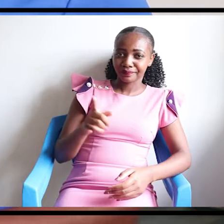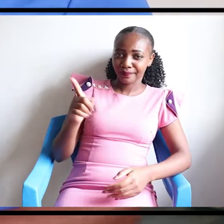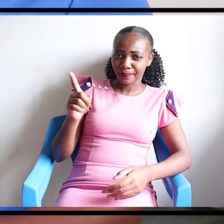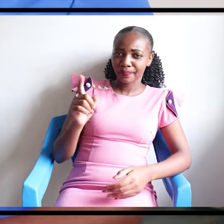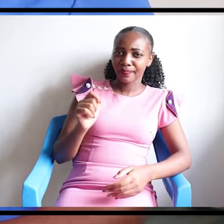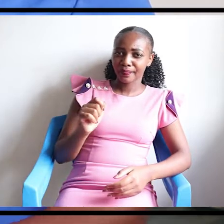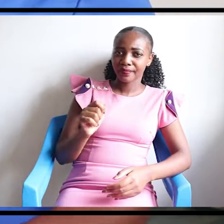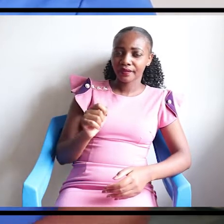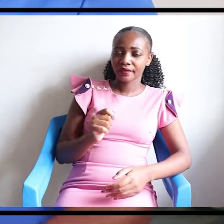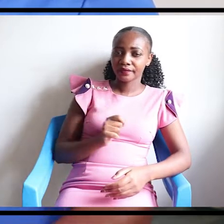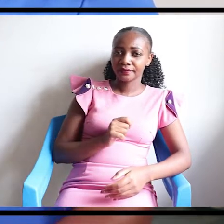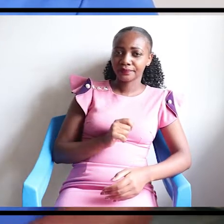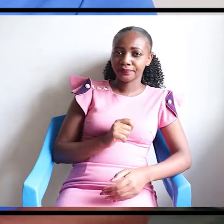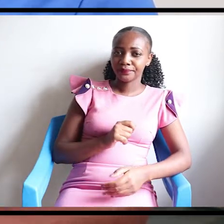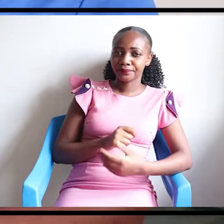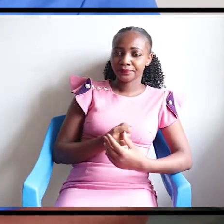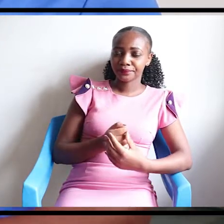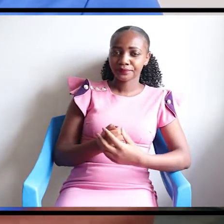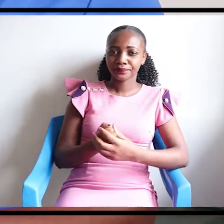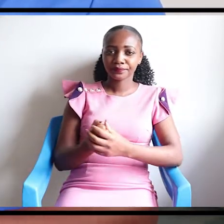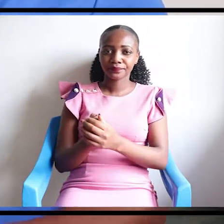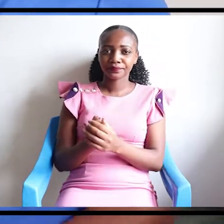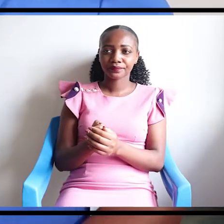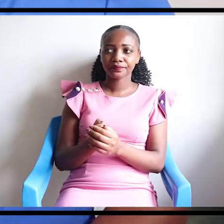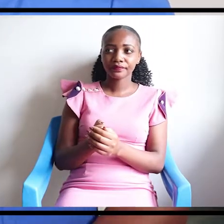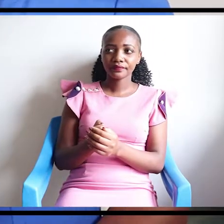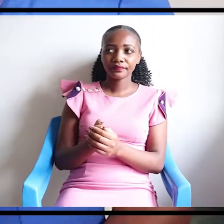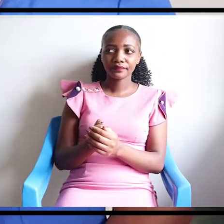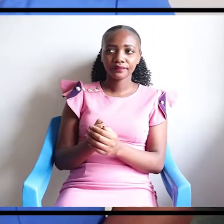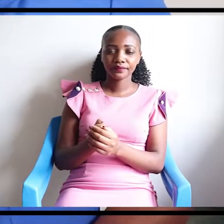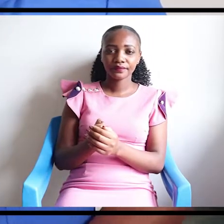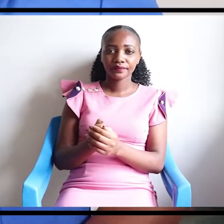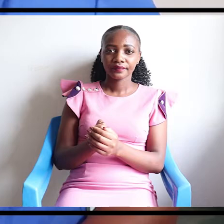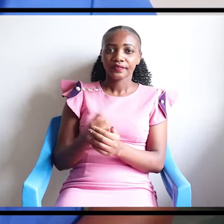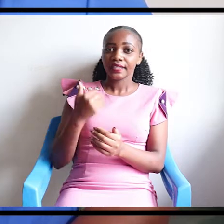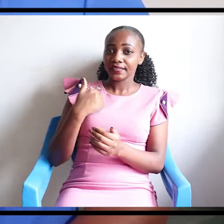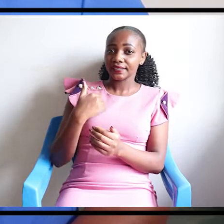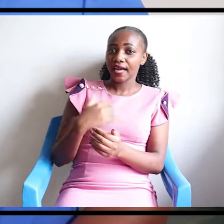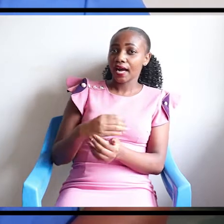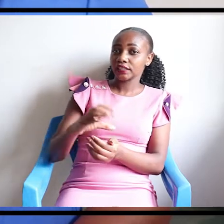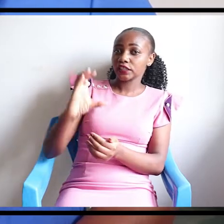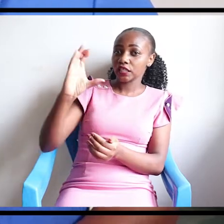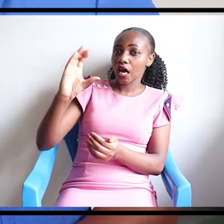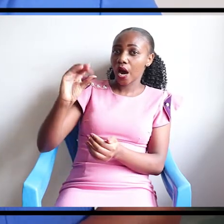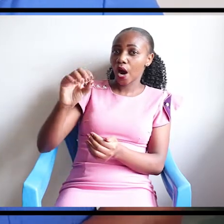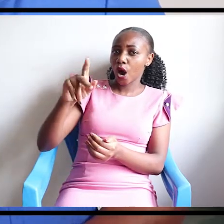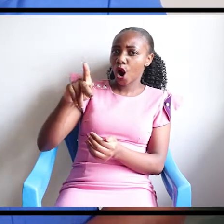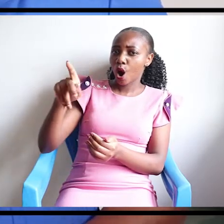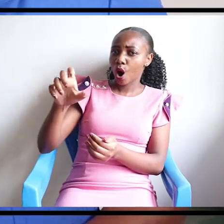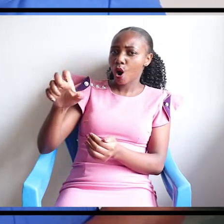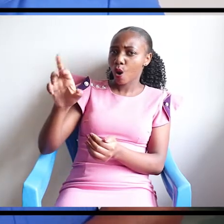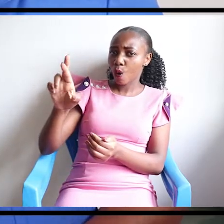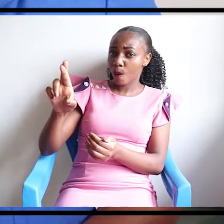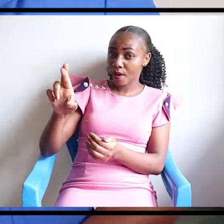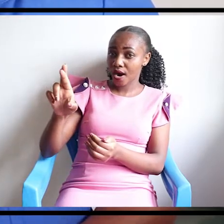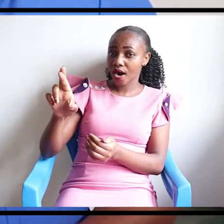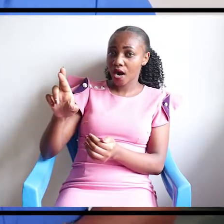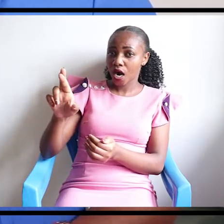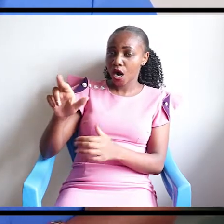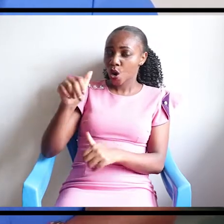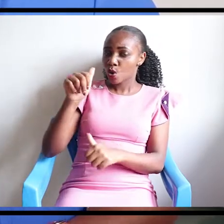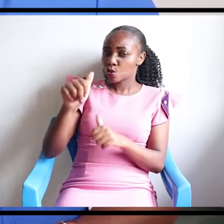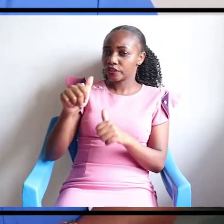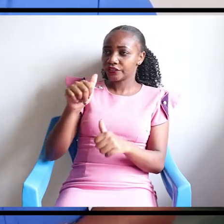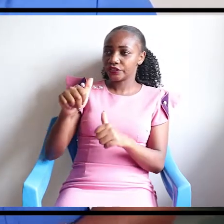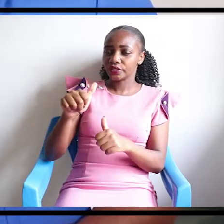how you insert it. And this part here, it has a copper component. The copper component is the one that